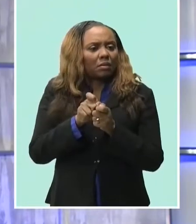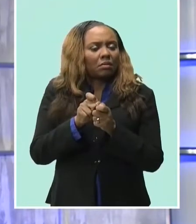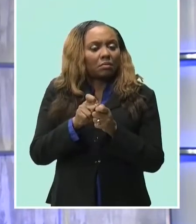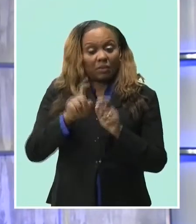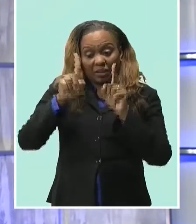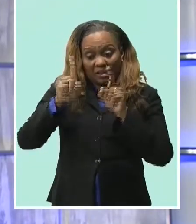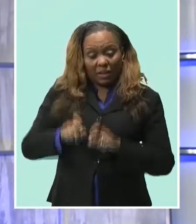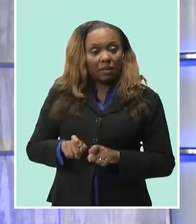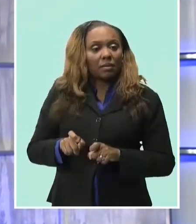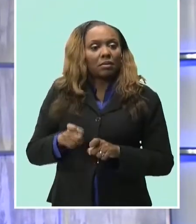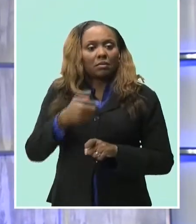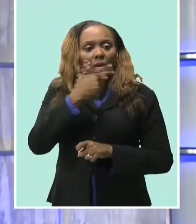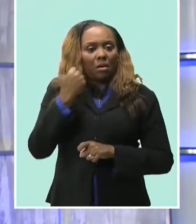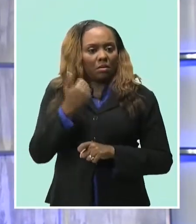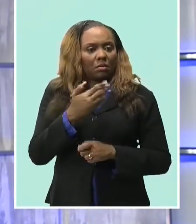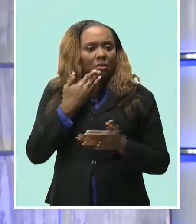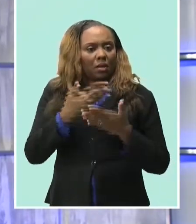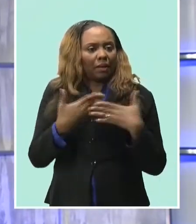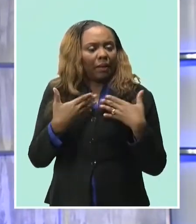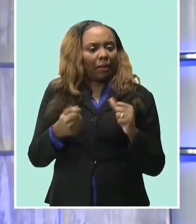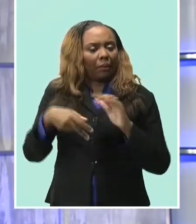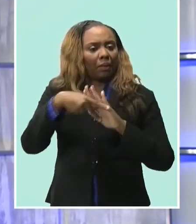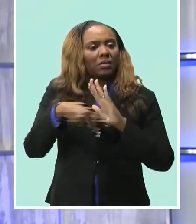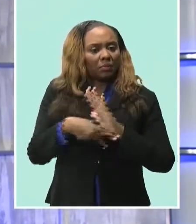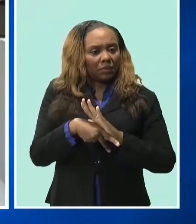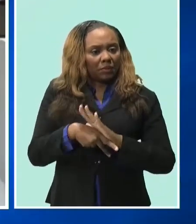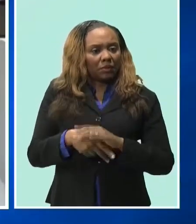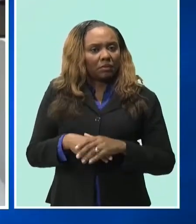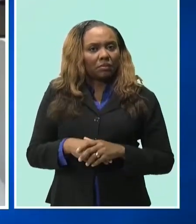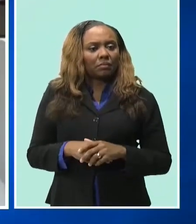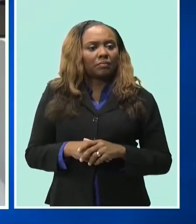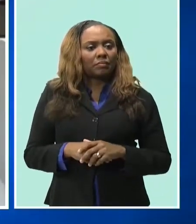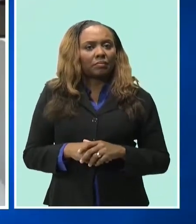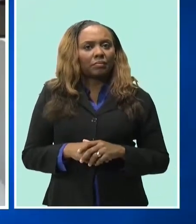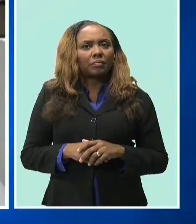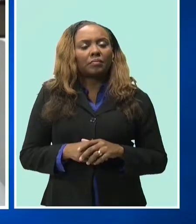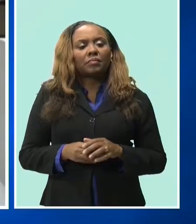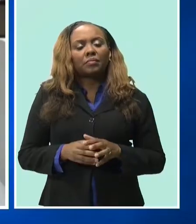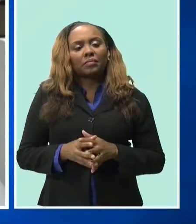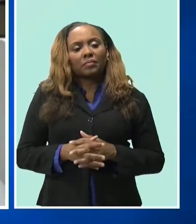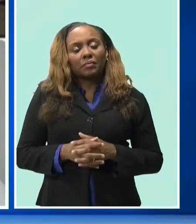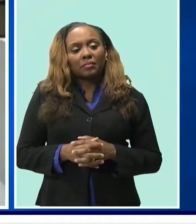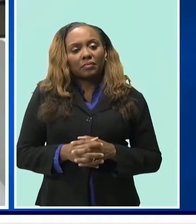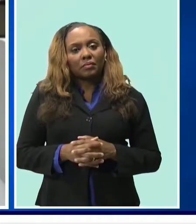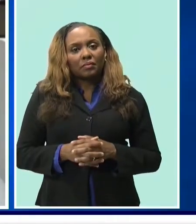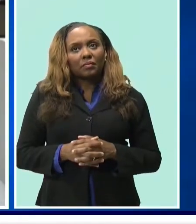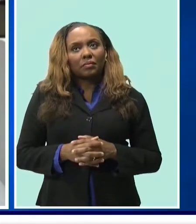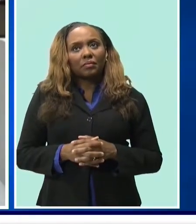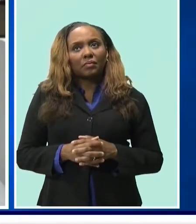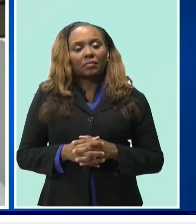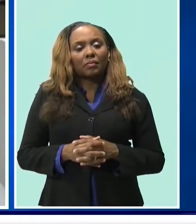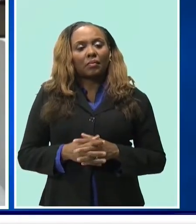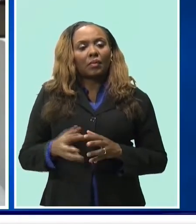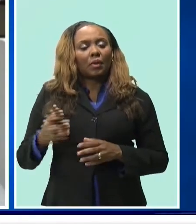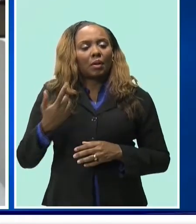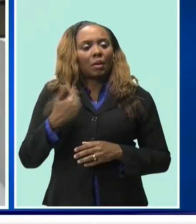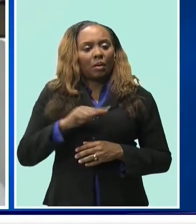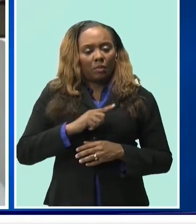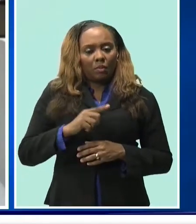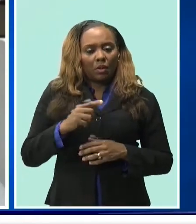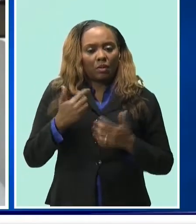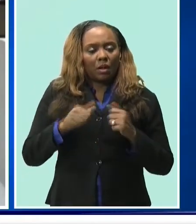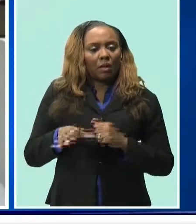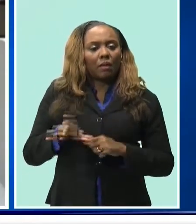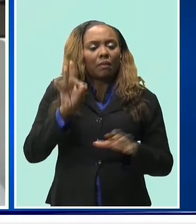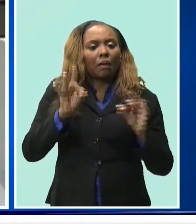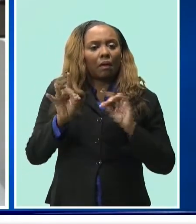on sound public health principles. Following the case definition, contact tracing of those who are